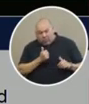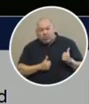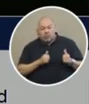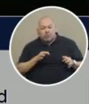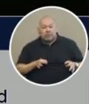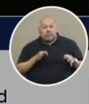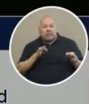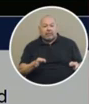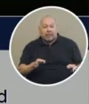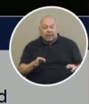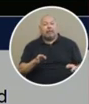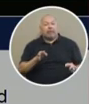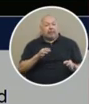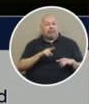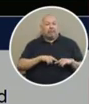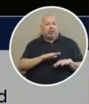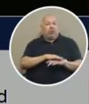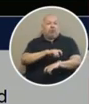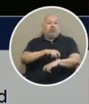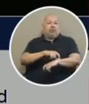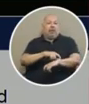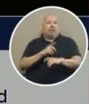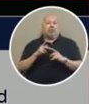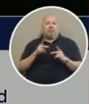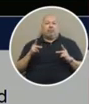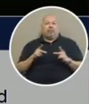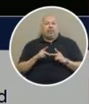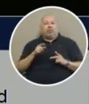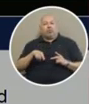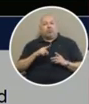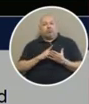delayed, depending upon the timing and the phase of which those